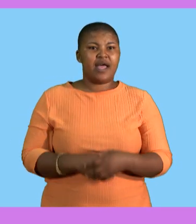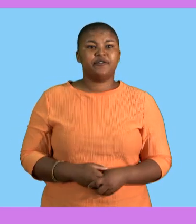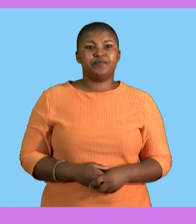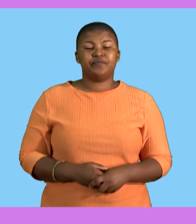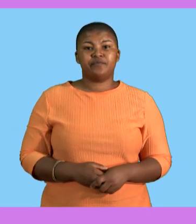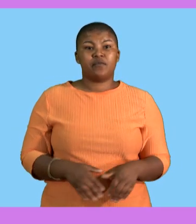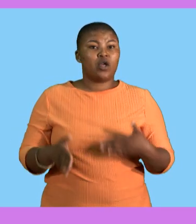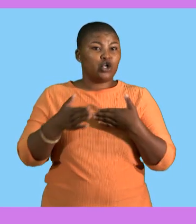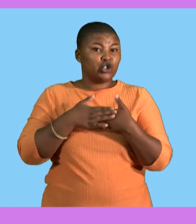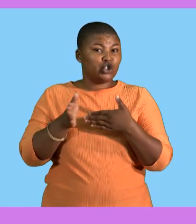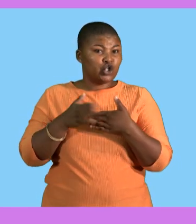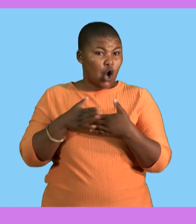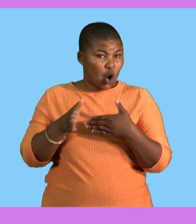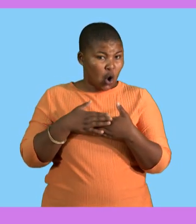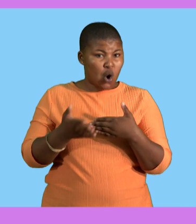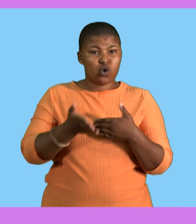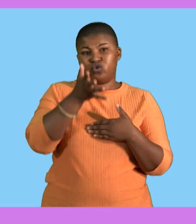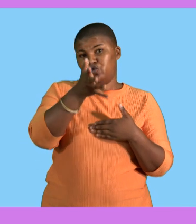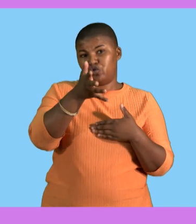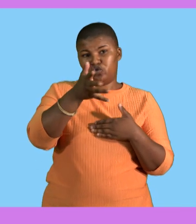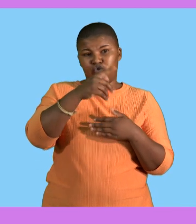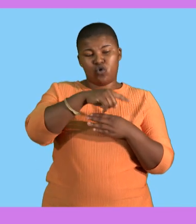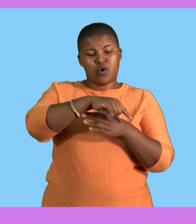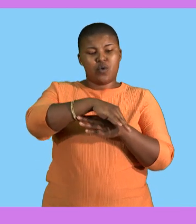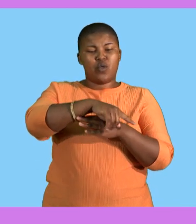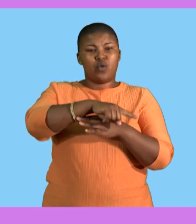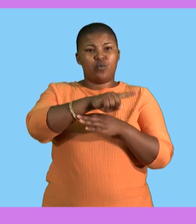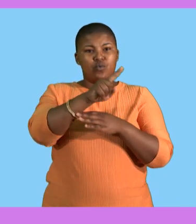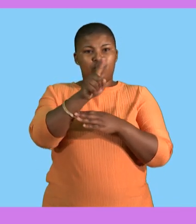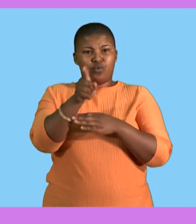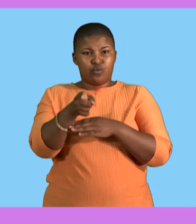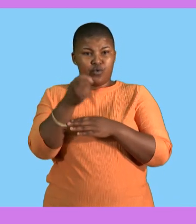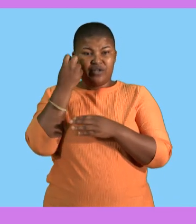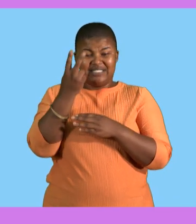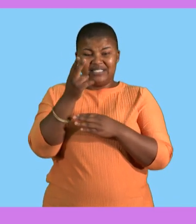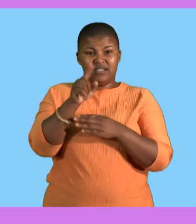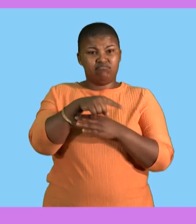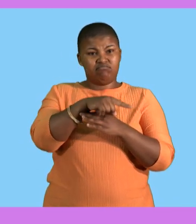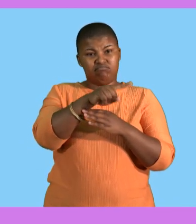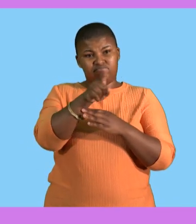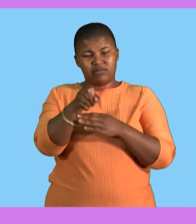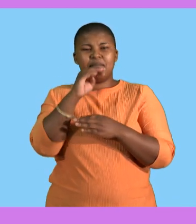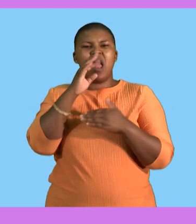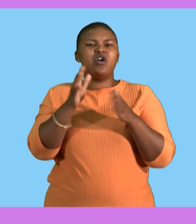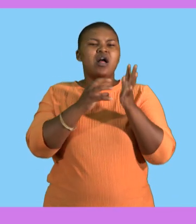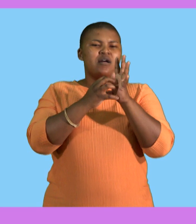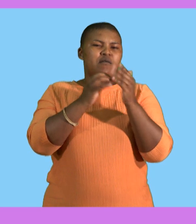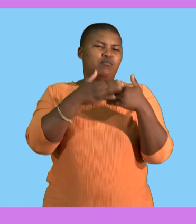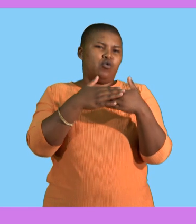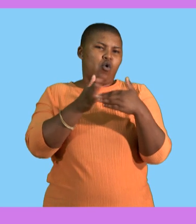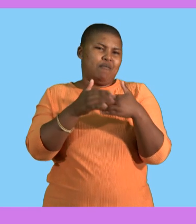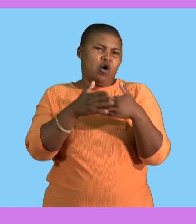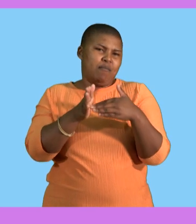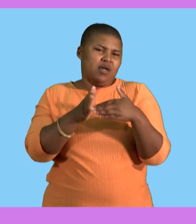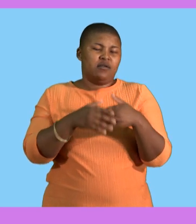door will always show you the swing direction. So here it is opening to the